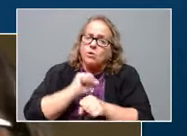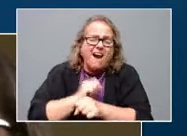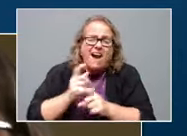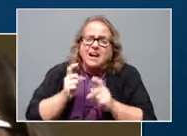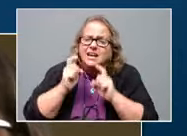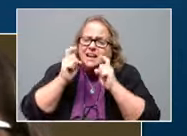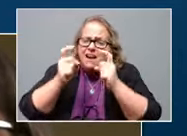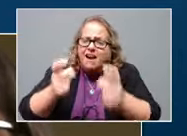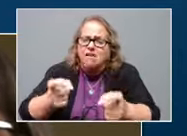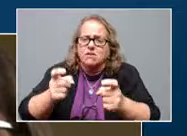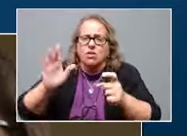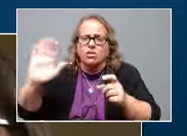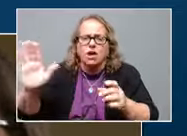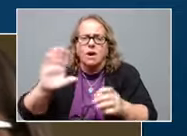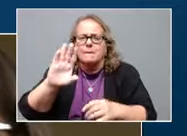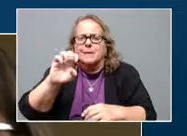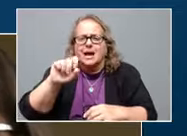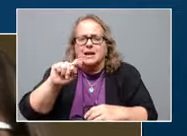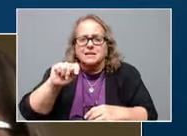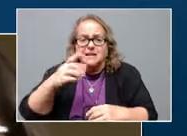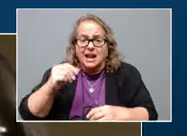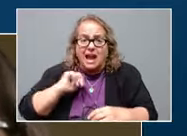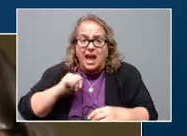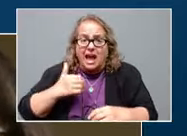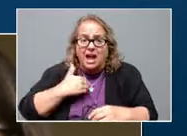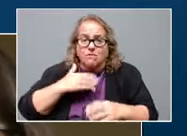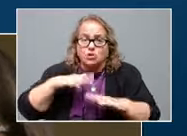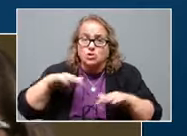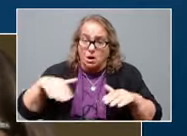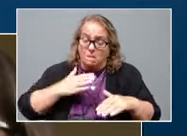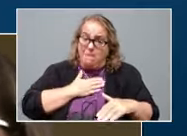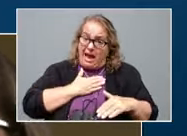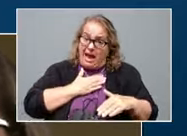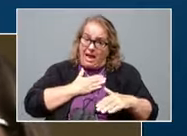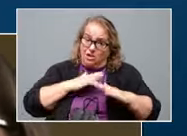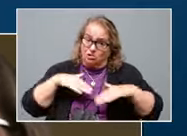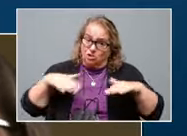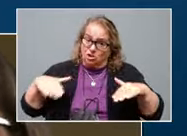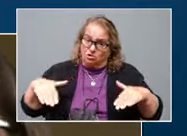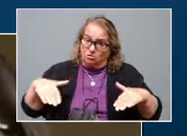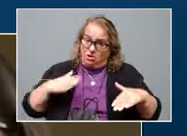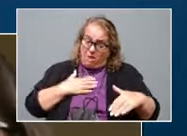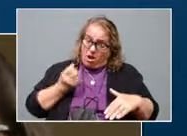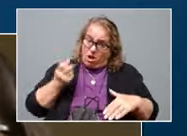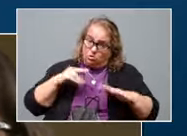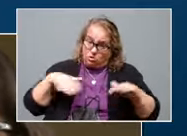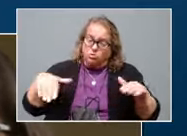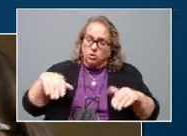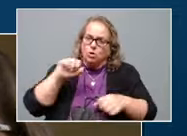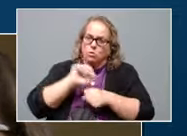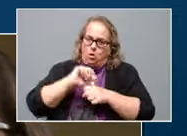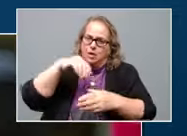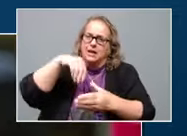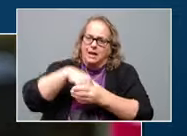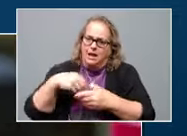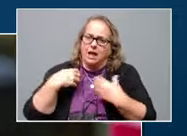have children that are on the front line. My children are in healthcare. So I do know what that's like.